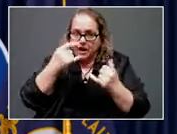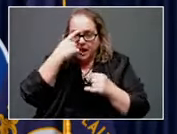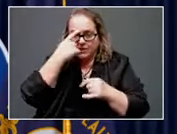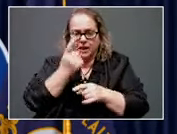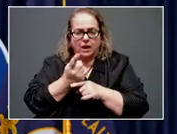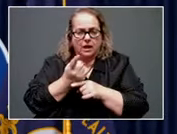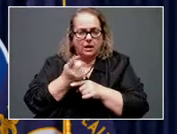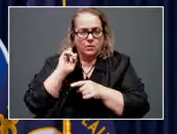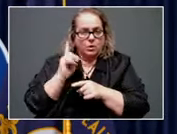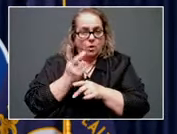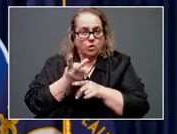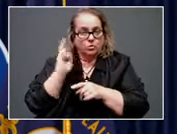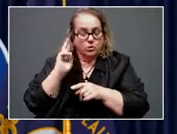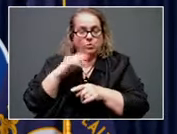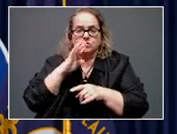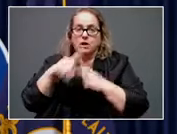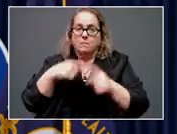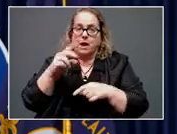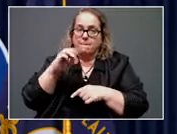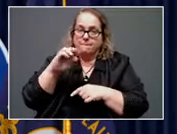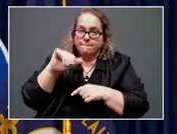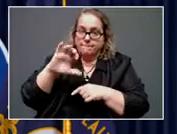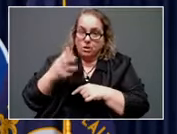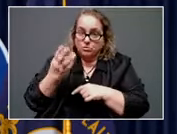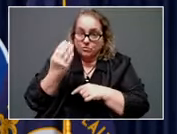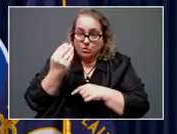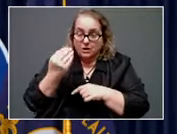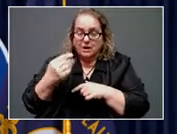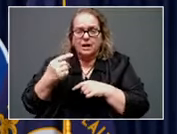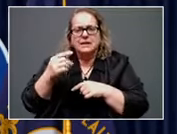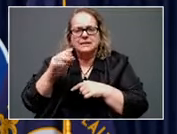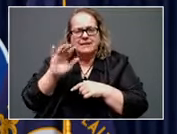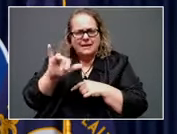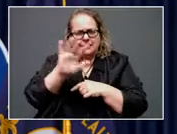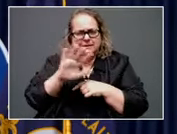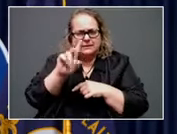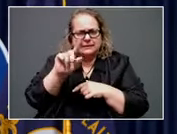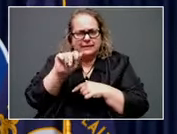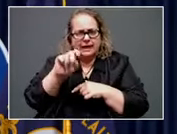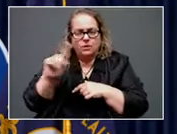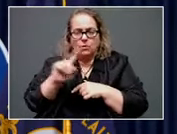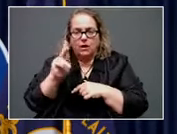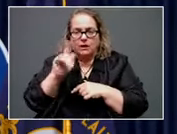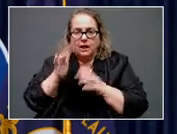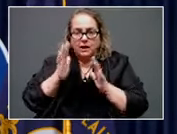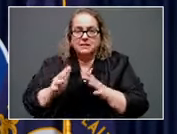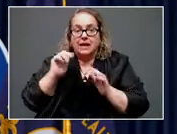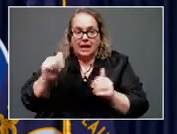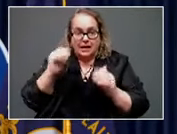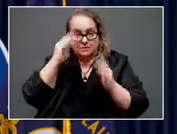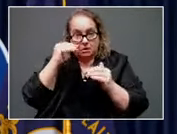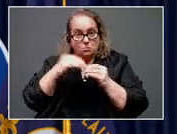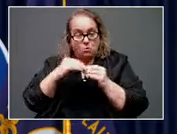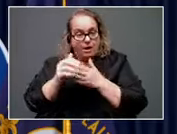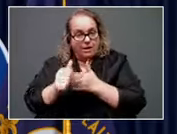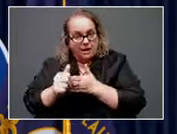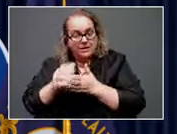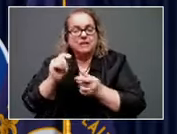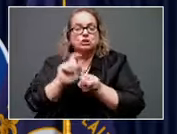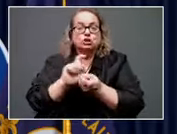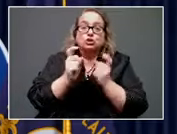March 14th as a date when Kentuckians could expect more guidance and change guidance